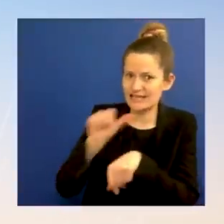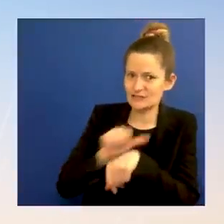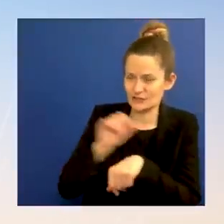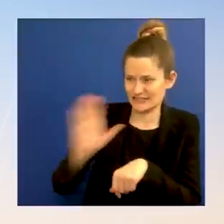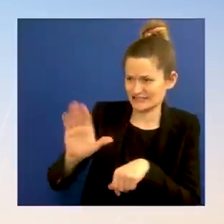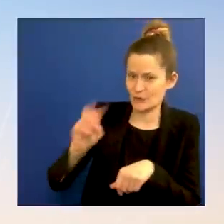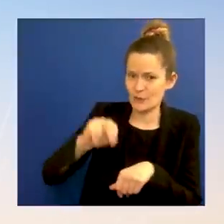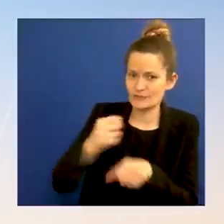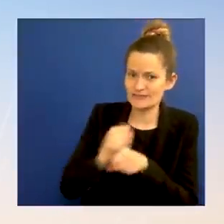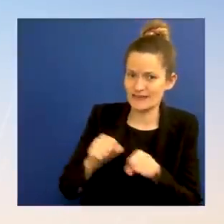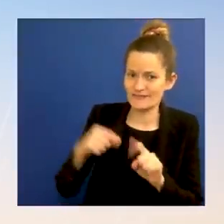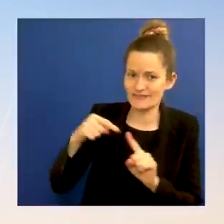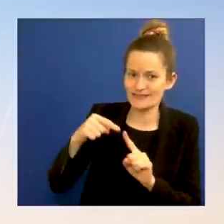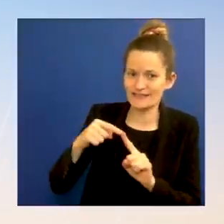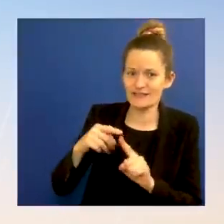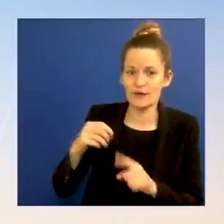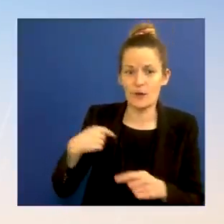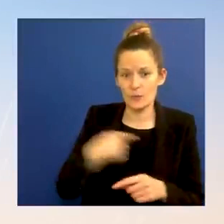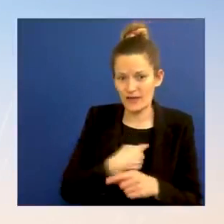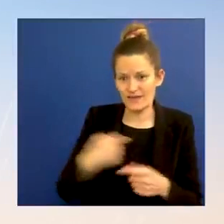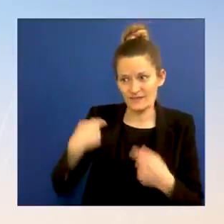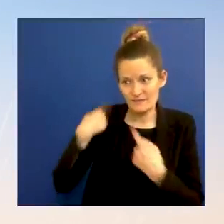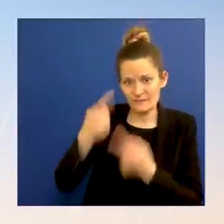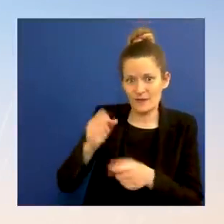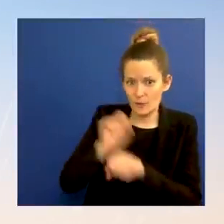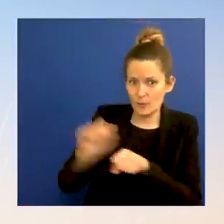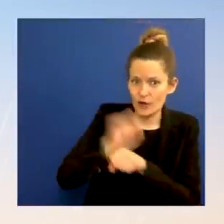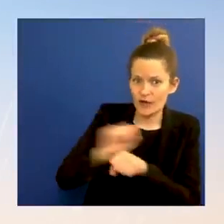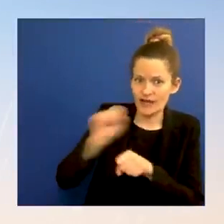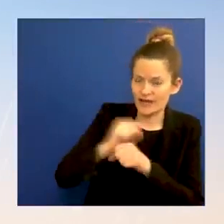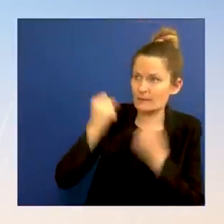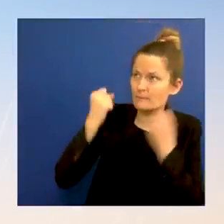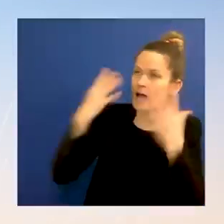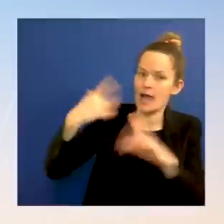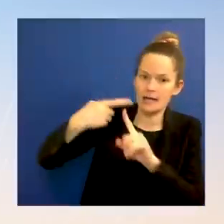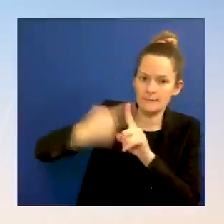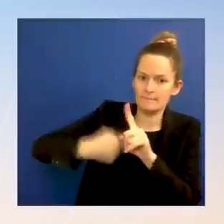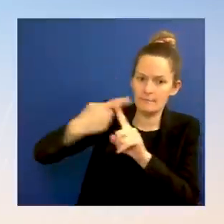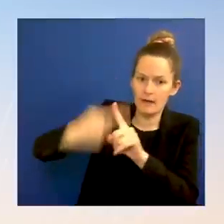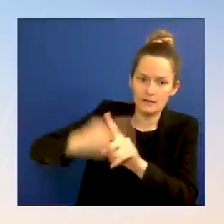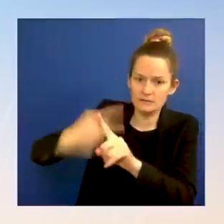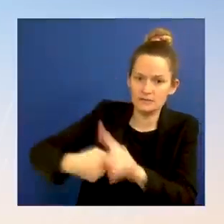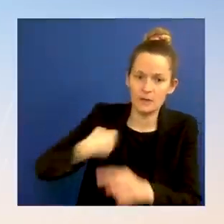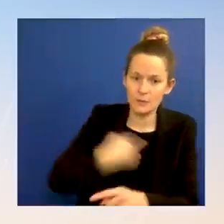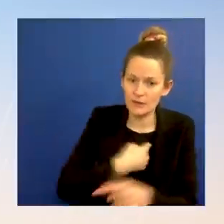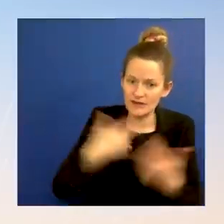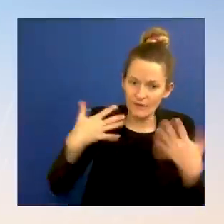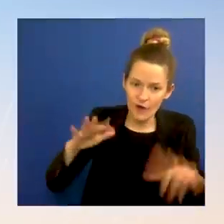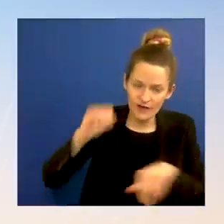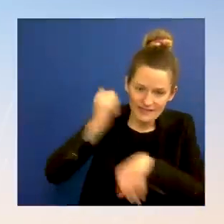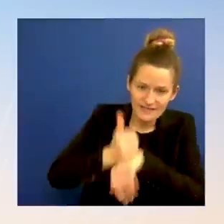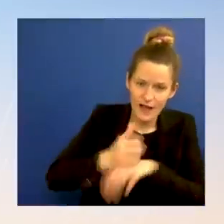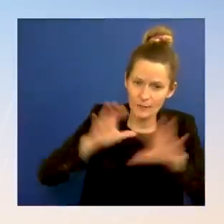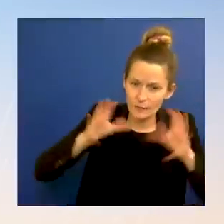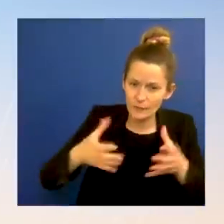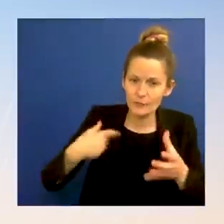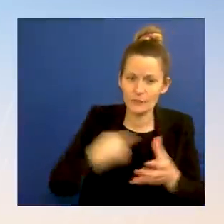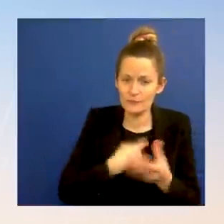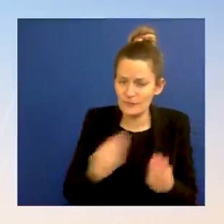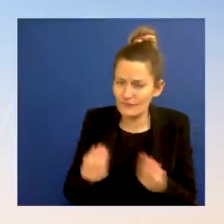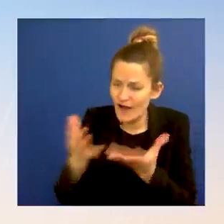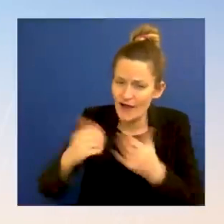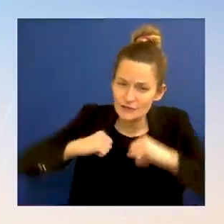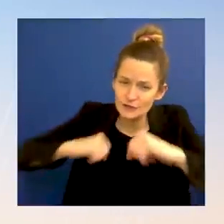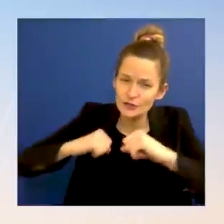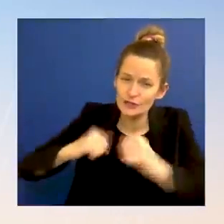global coalition that will hold President Putin accountable. We have been providing a historic amount of security assistance, military